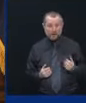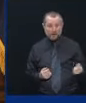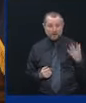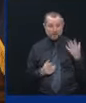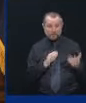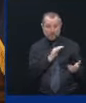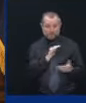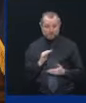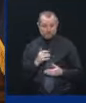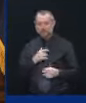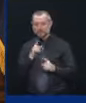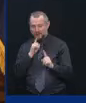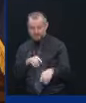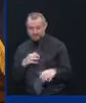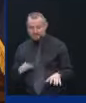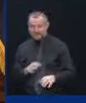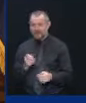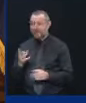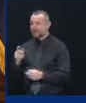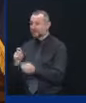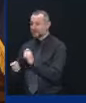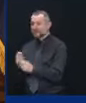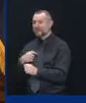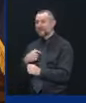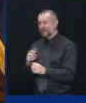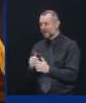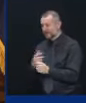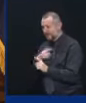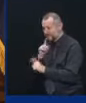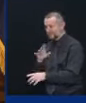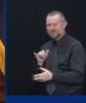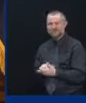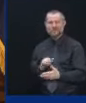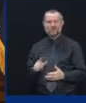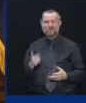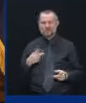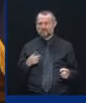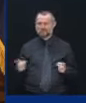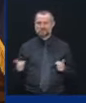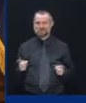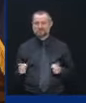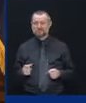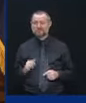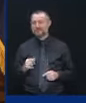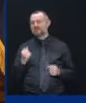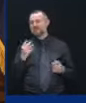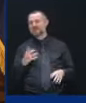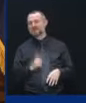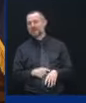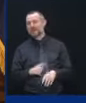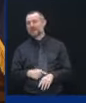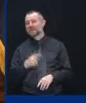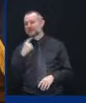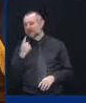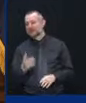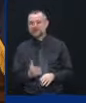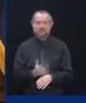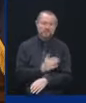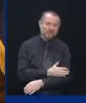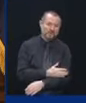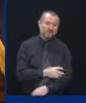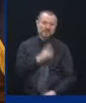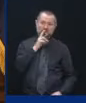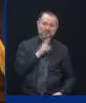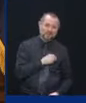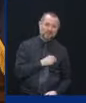changes. We talked about 11 times before the holiday season,